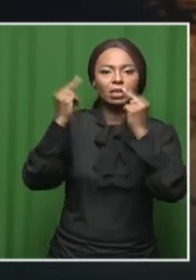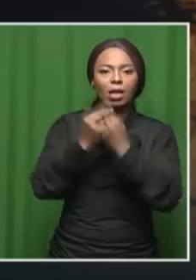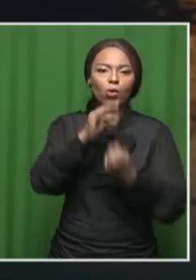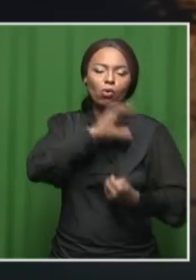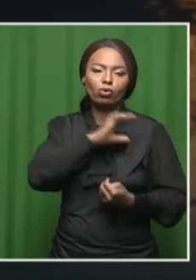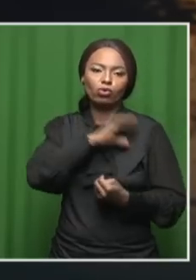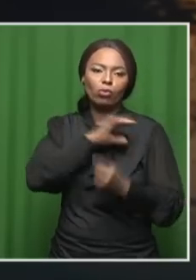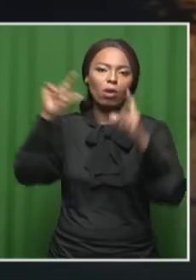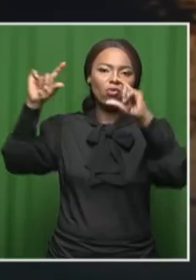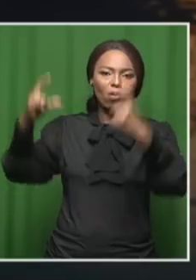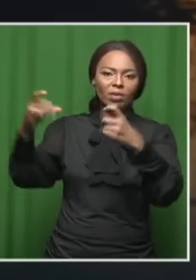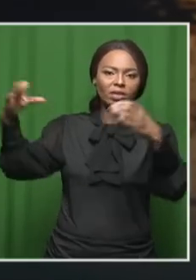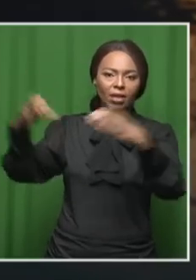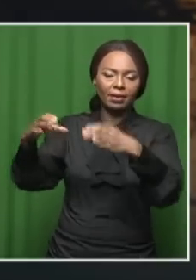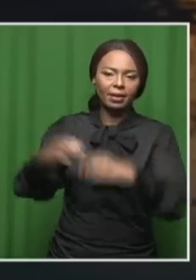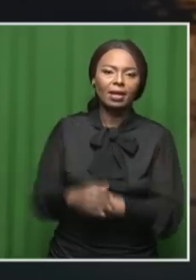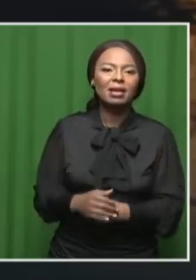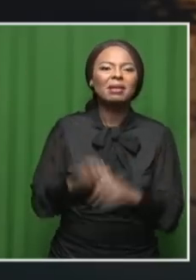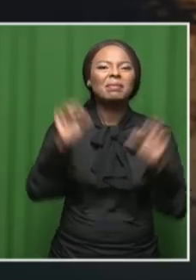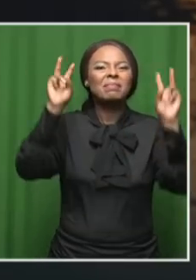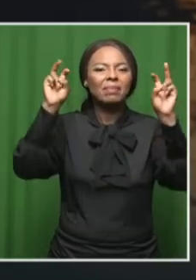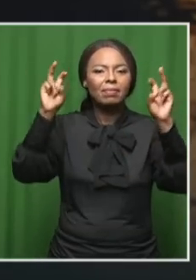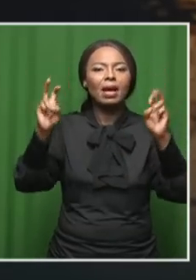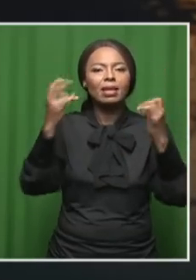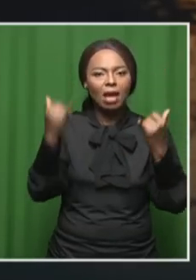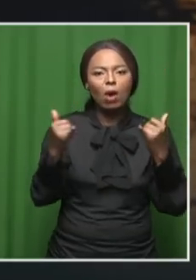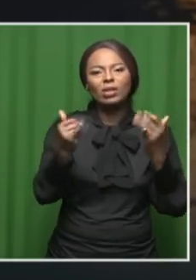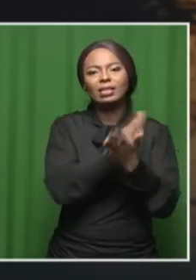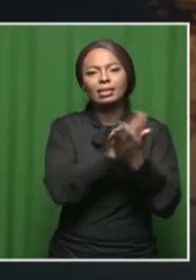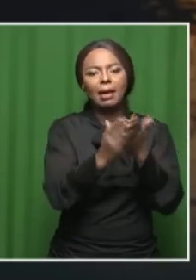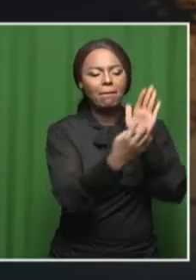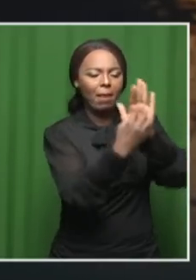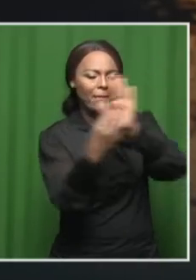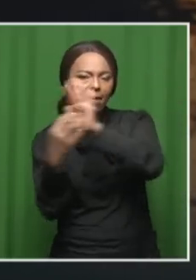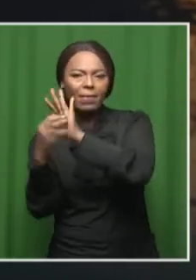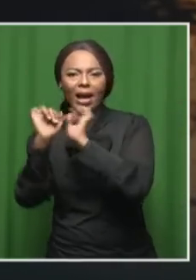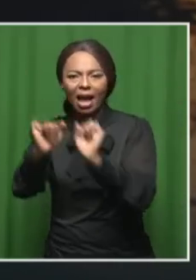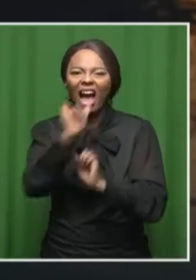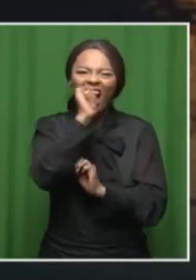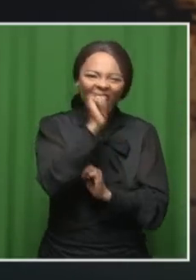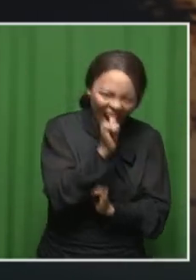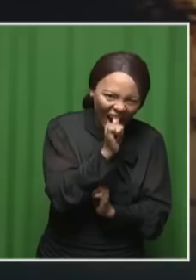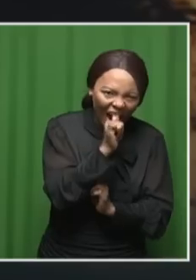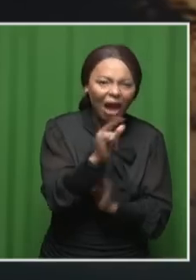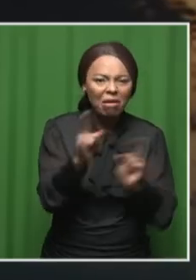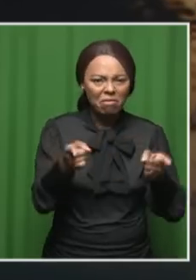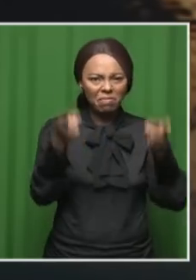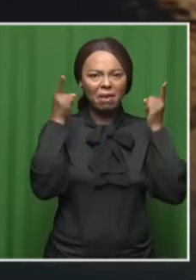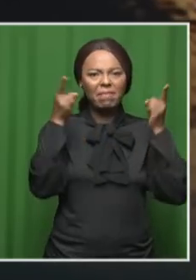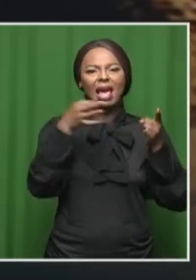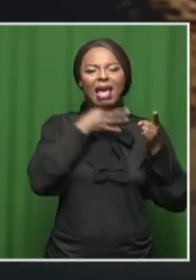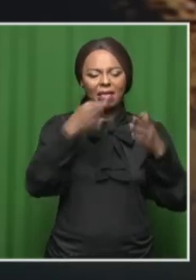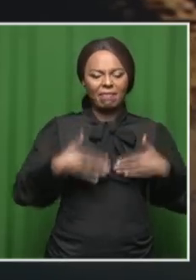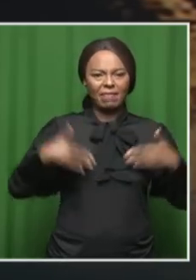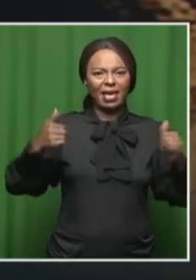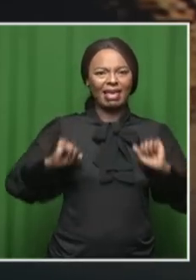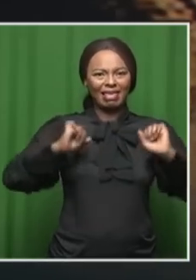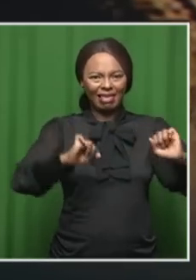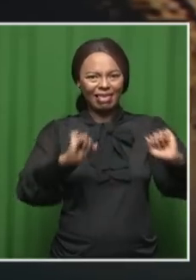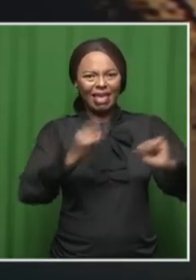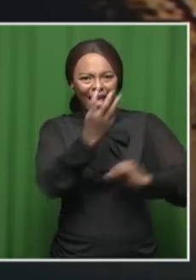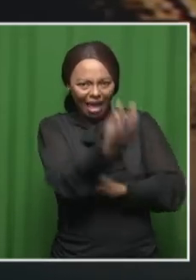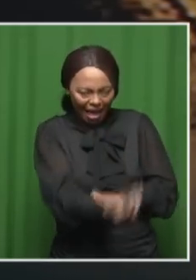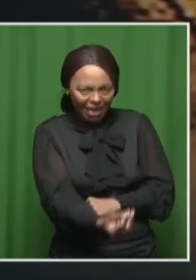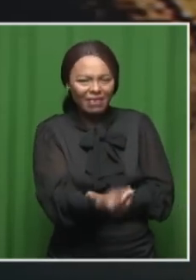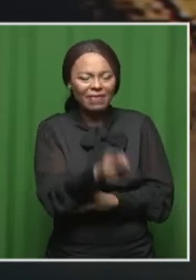about the withdrawal of peanut butter brands, certain brands that are being recalled. The House of Natural Butters are the manufacturers of this,